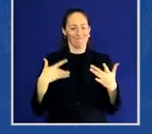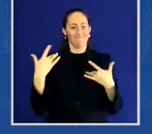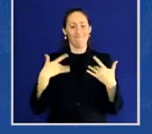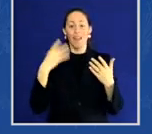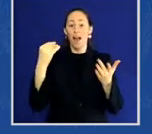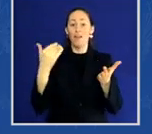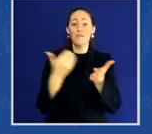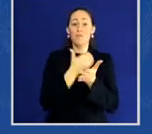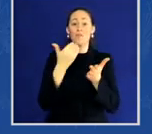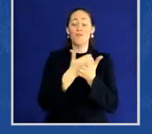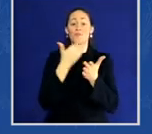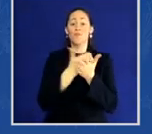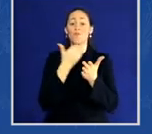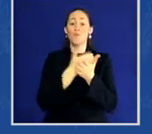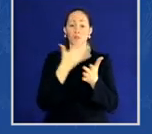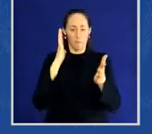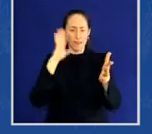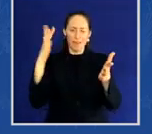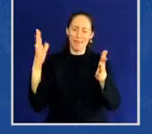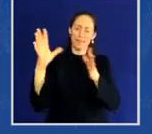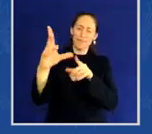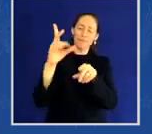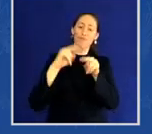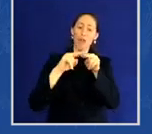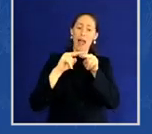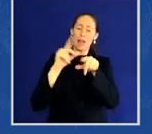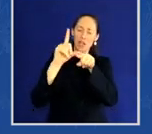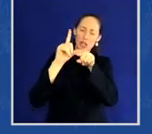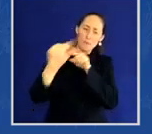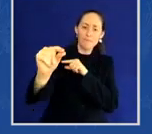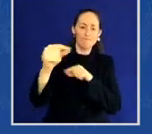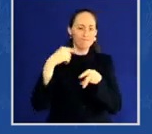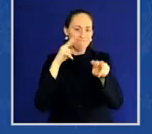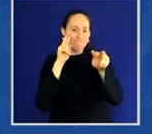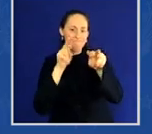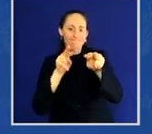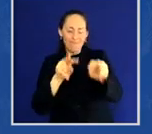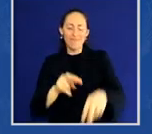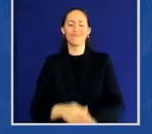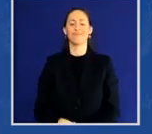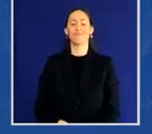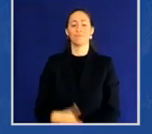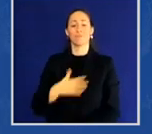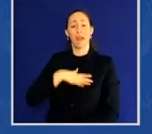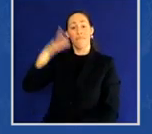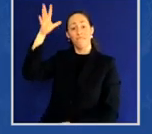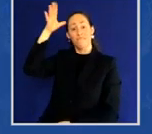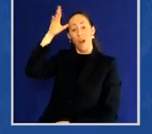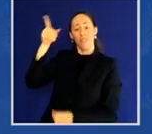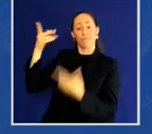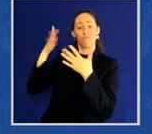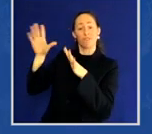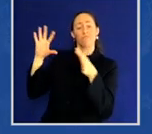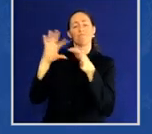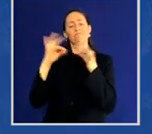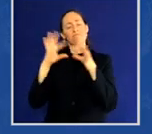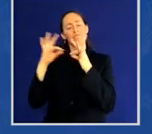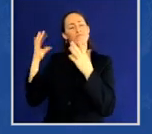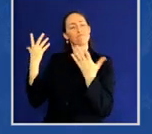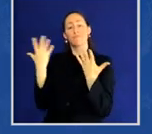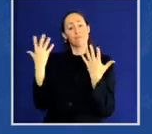One of my first lessons my father taught me as a conductor was to look out for one of Amtrak's most frequent riders, Senator Joe Biden.